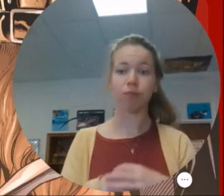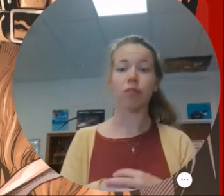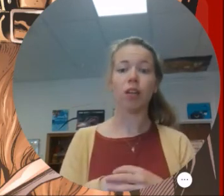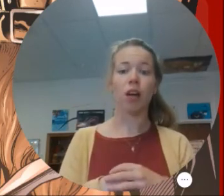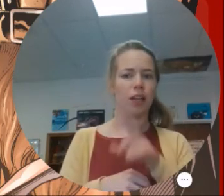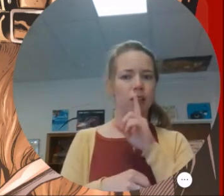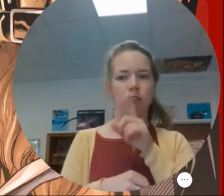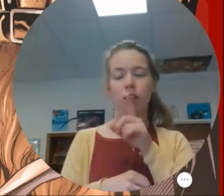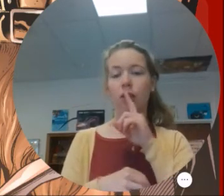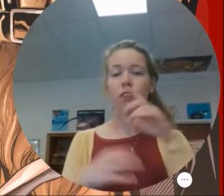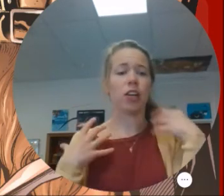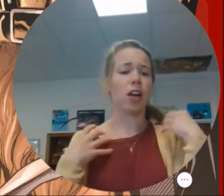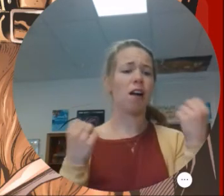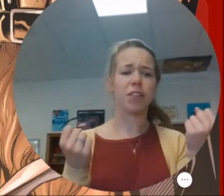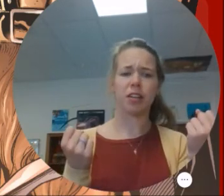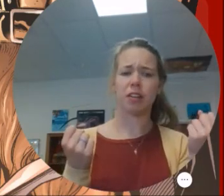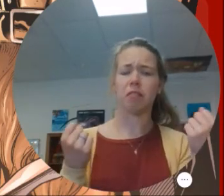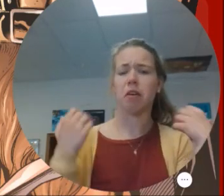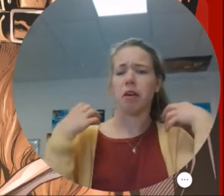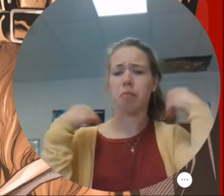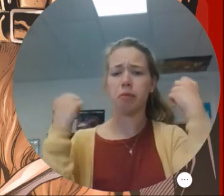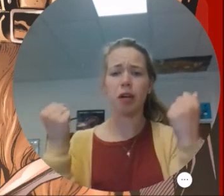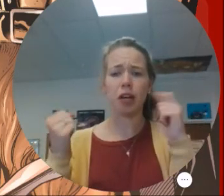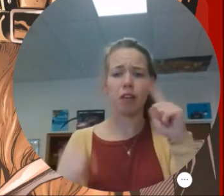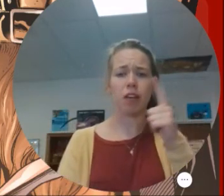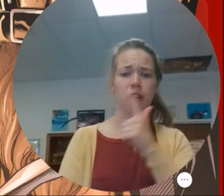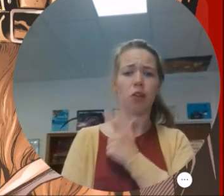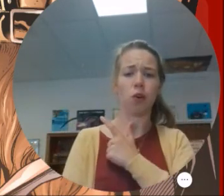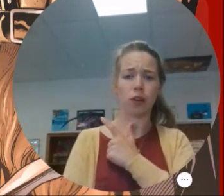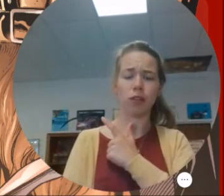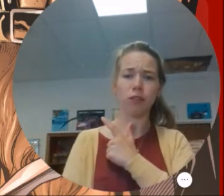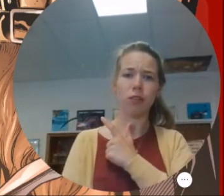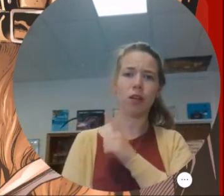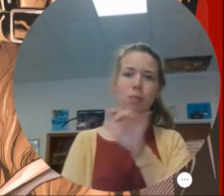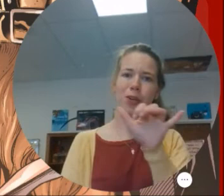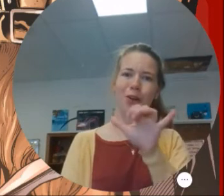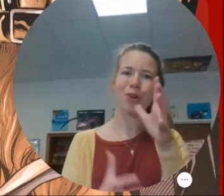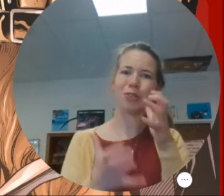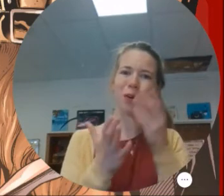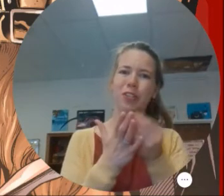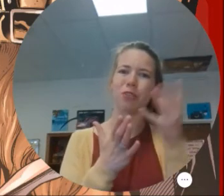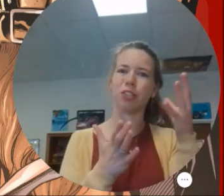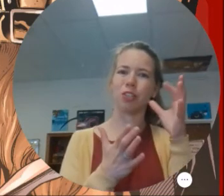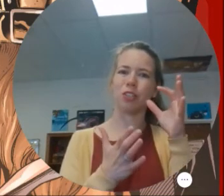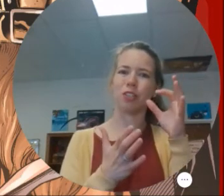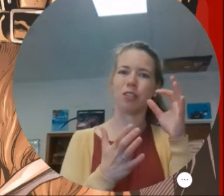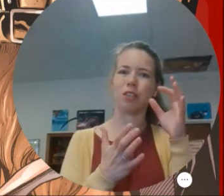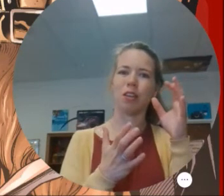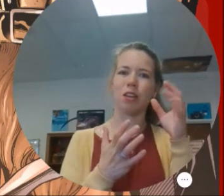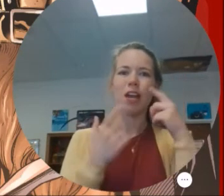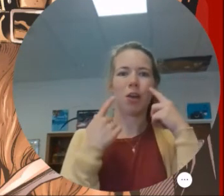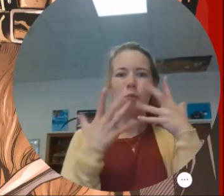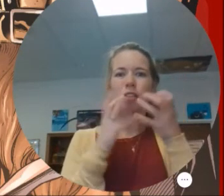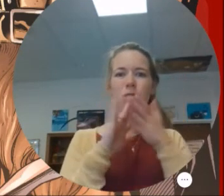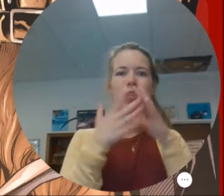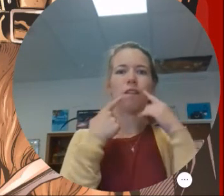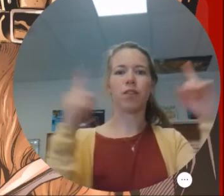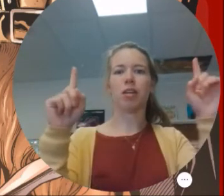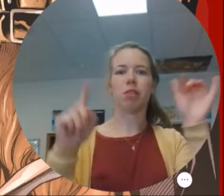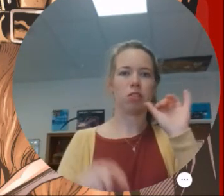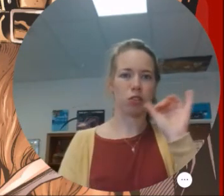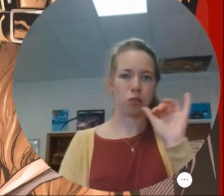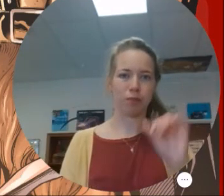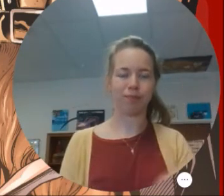war. He is very, very confident and brave and loyal, but he also wants riches and wants to